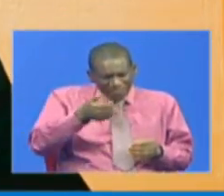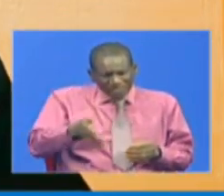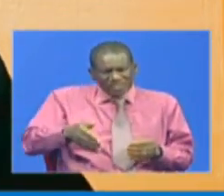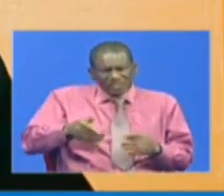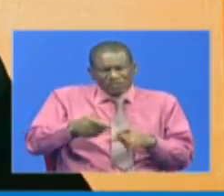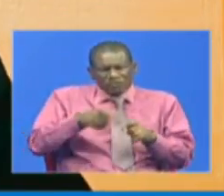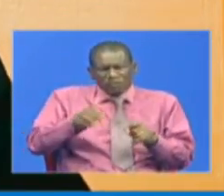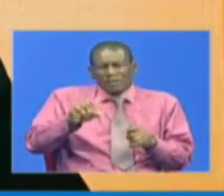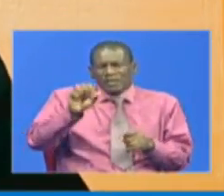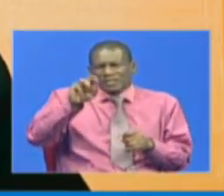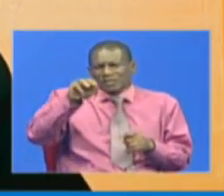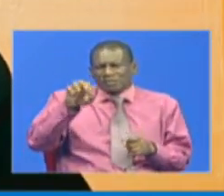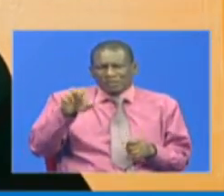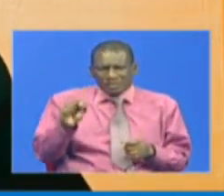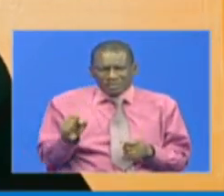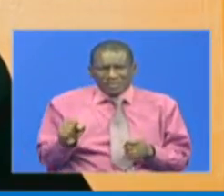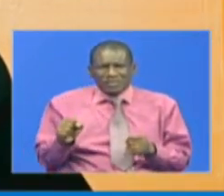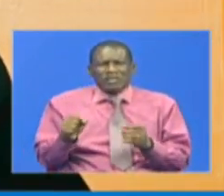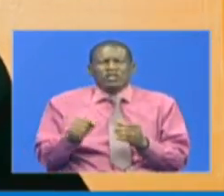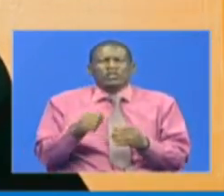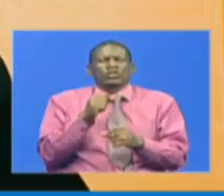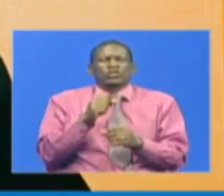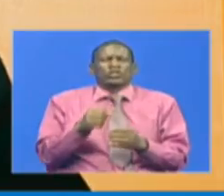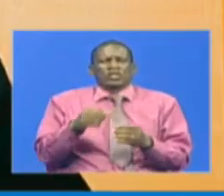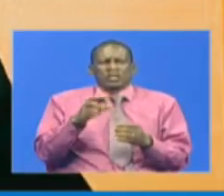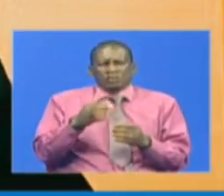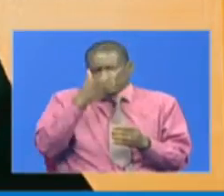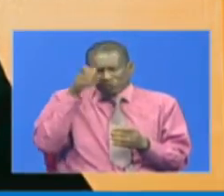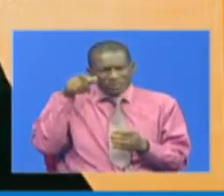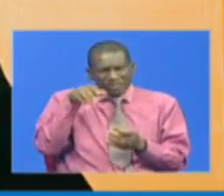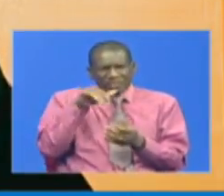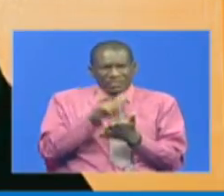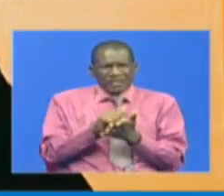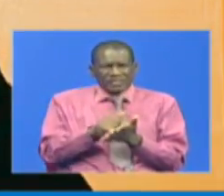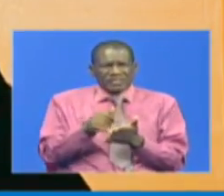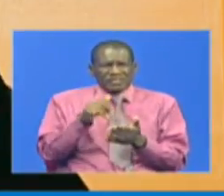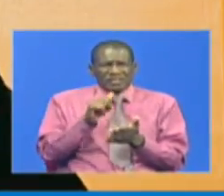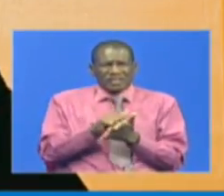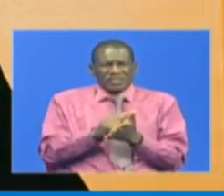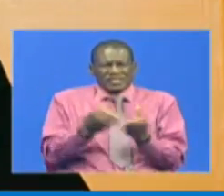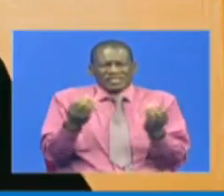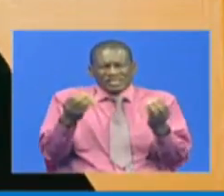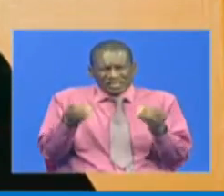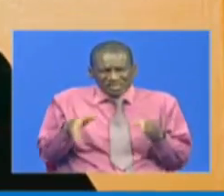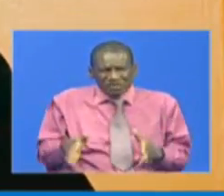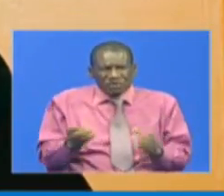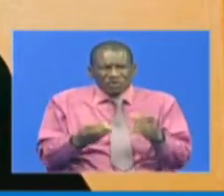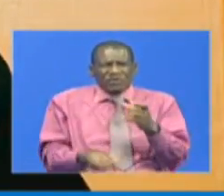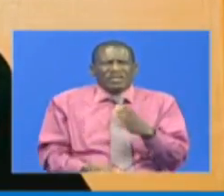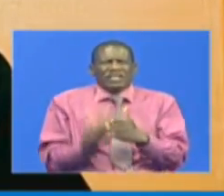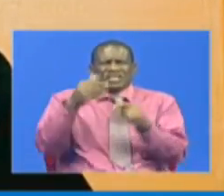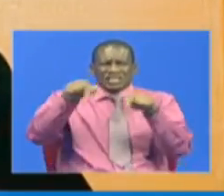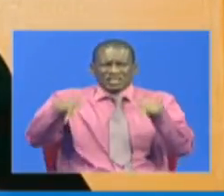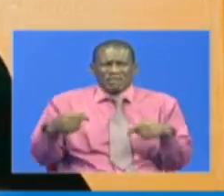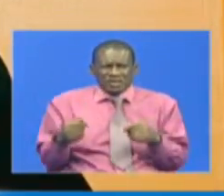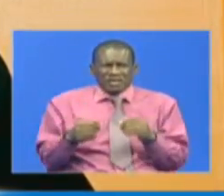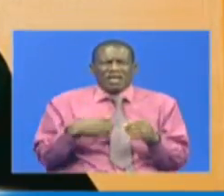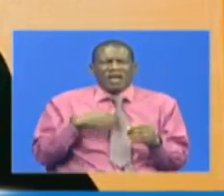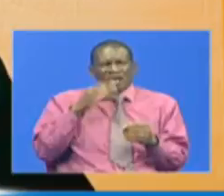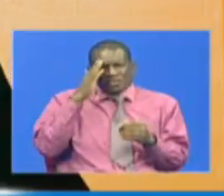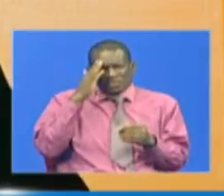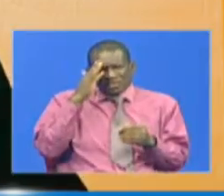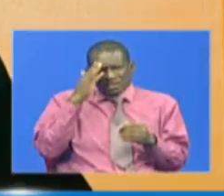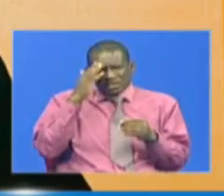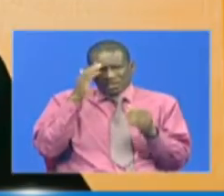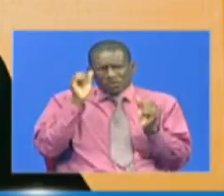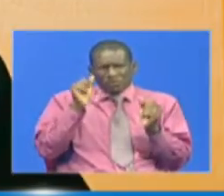our SMEs because that's the easiest way of creating demand. And I think we kind of just need to